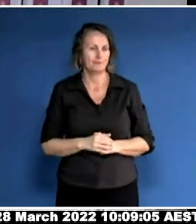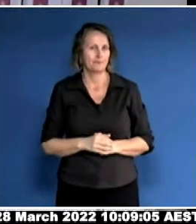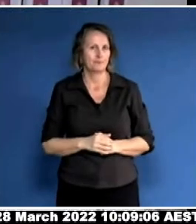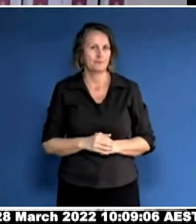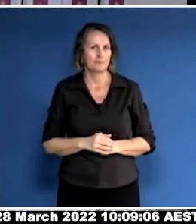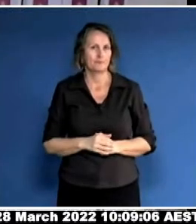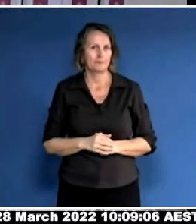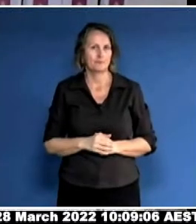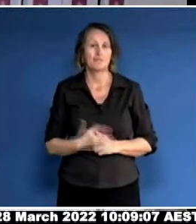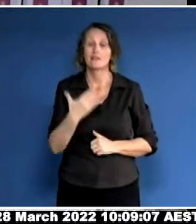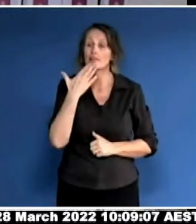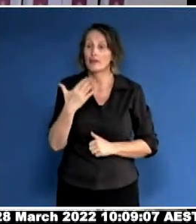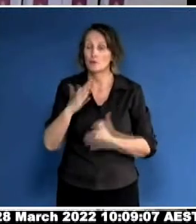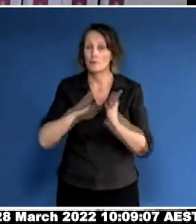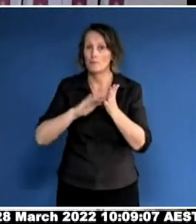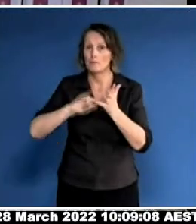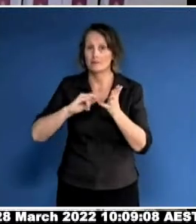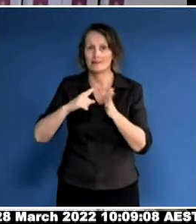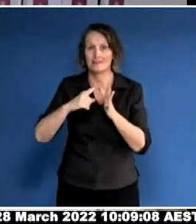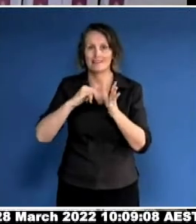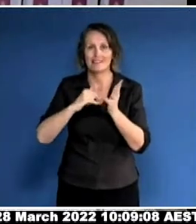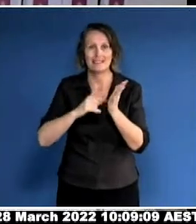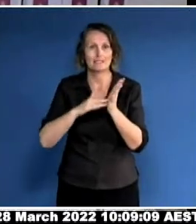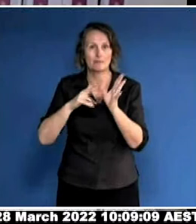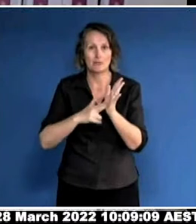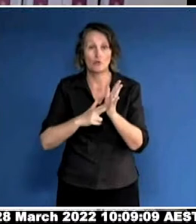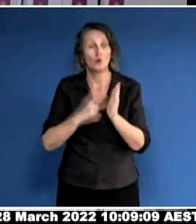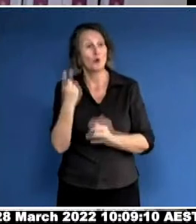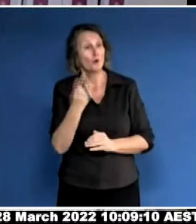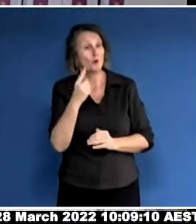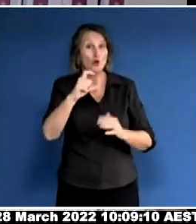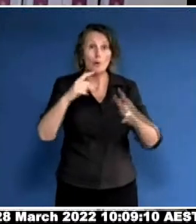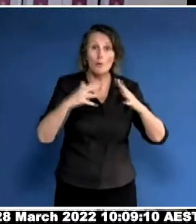take other appearances, starting with the Commonwealth.